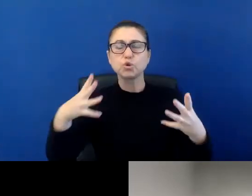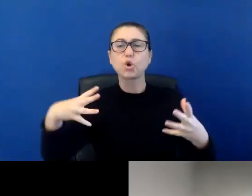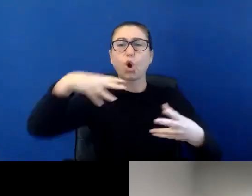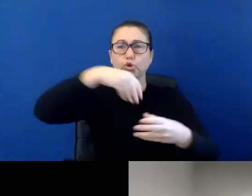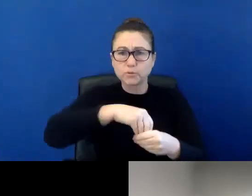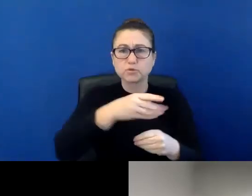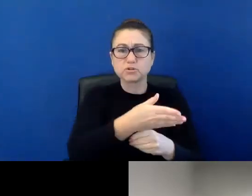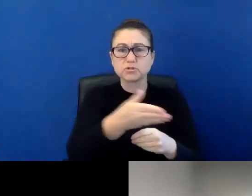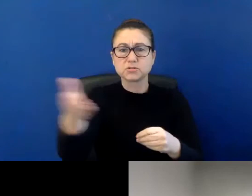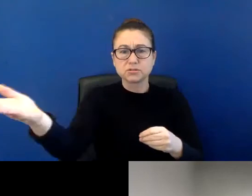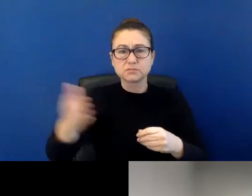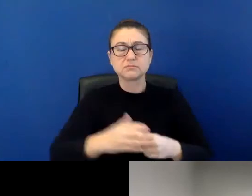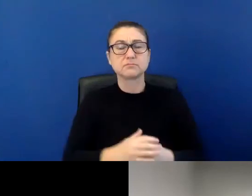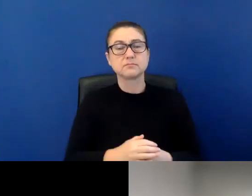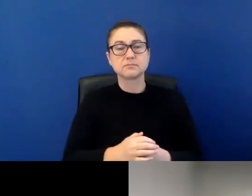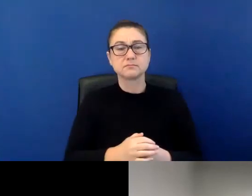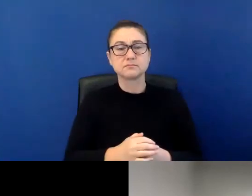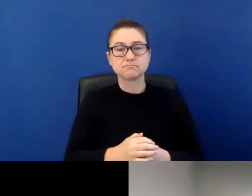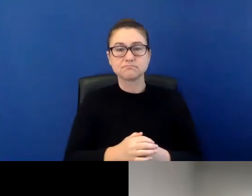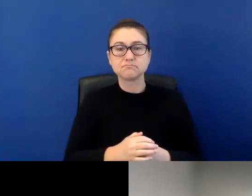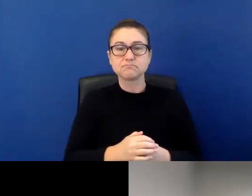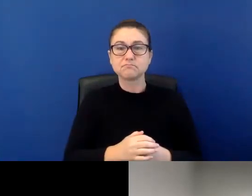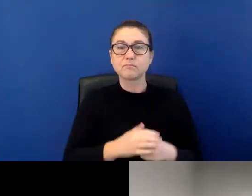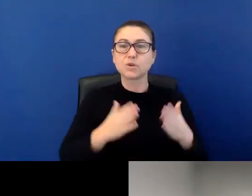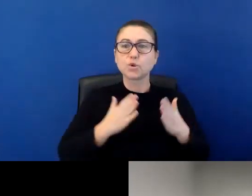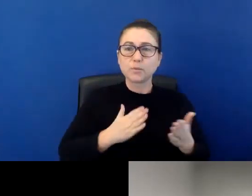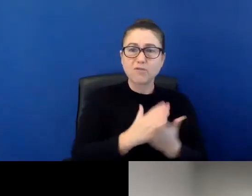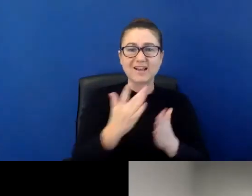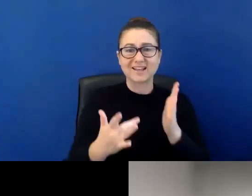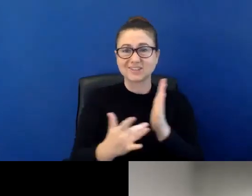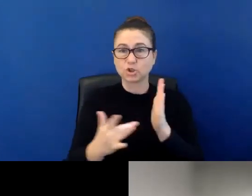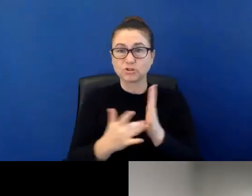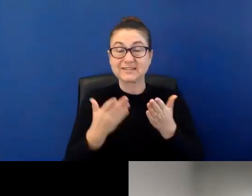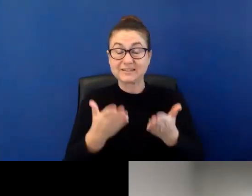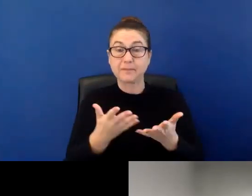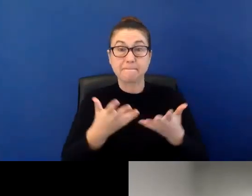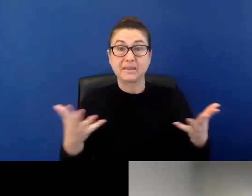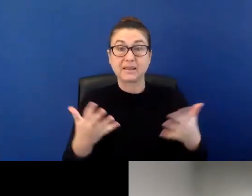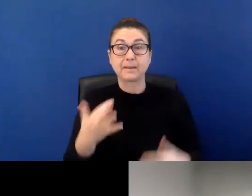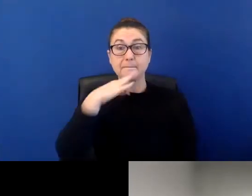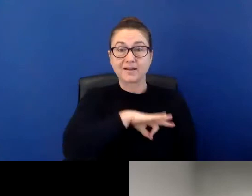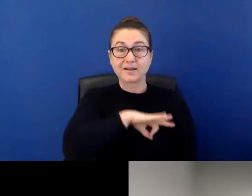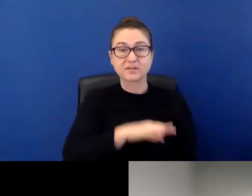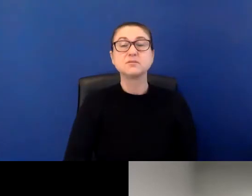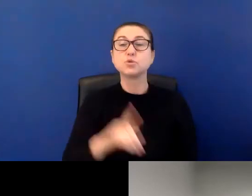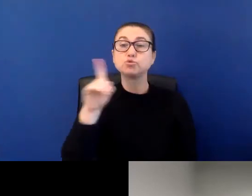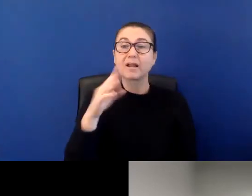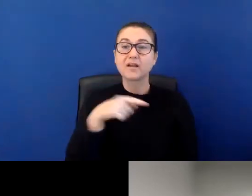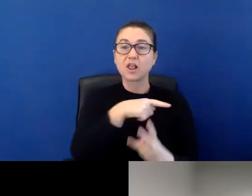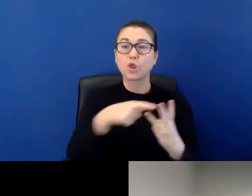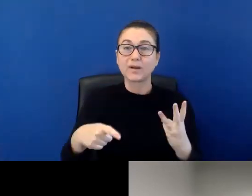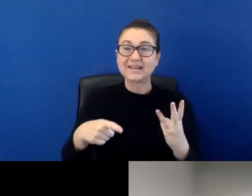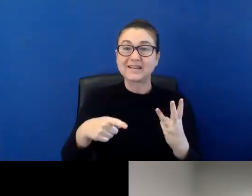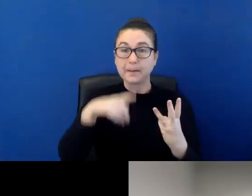which is the Australian Human Rights and Technology Report. And with me today, I have three panellists.